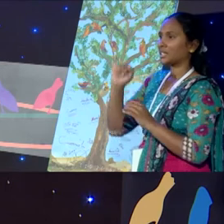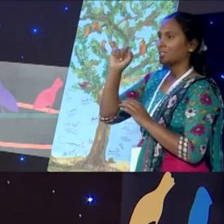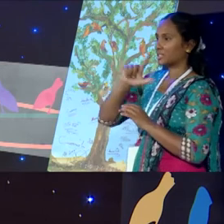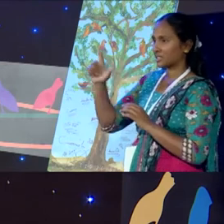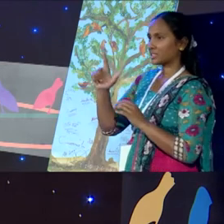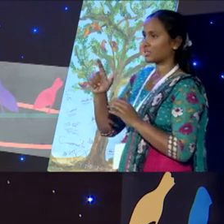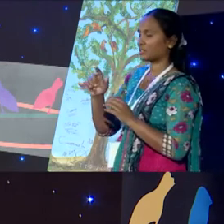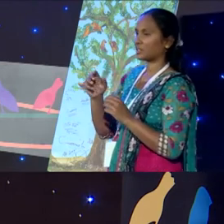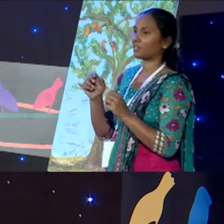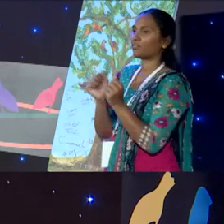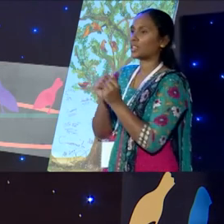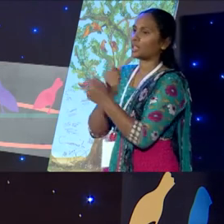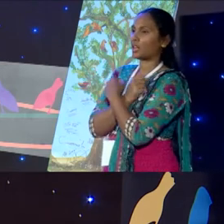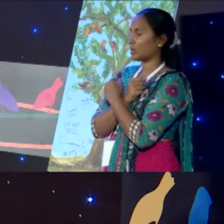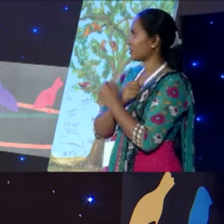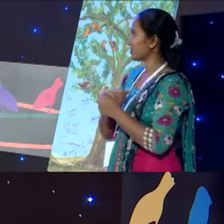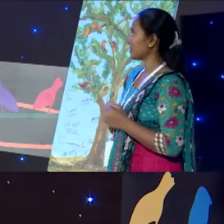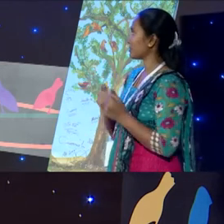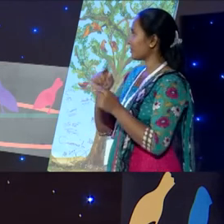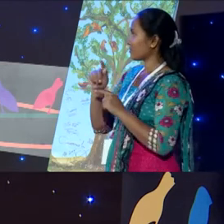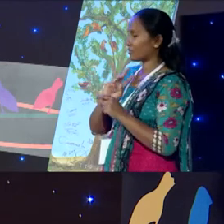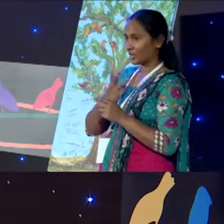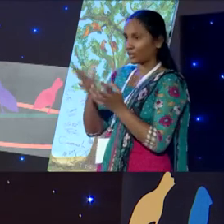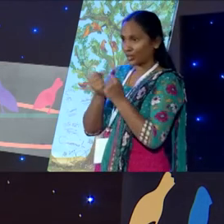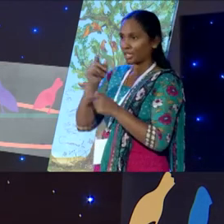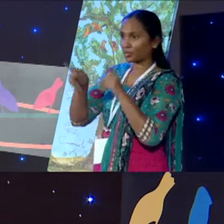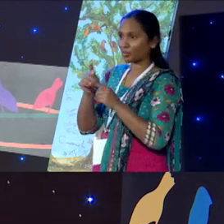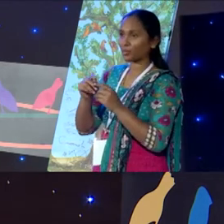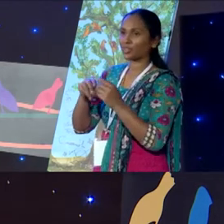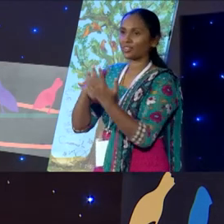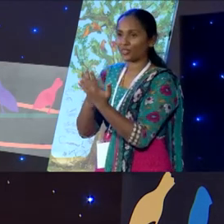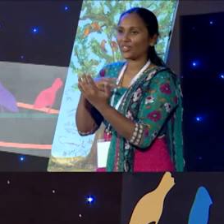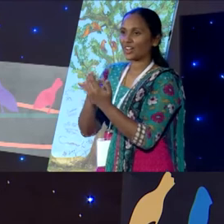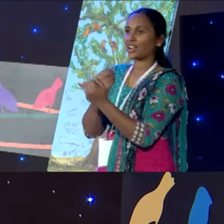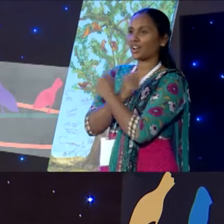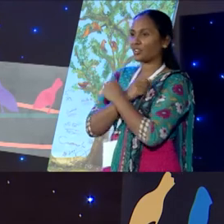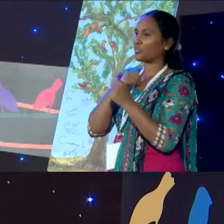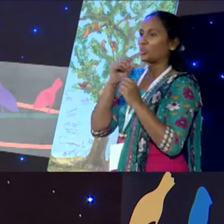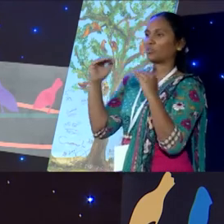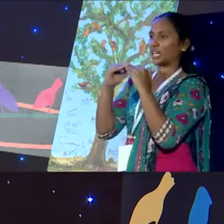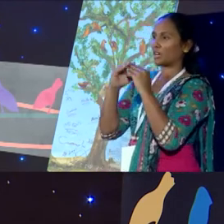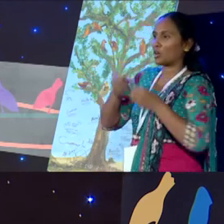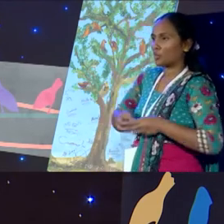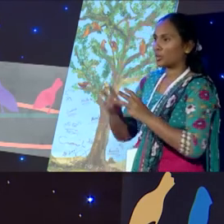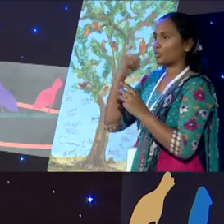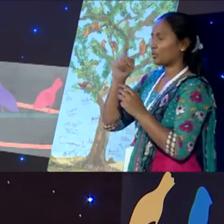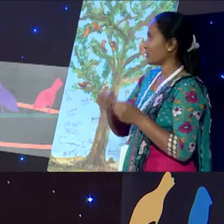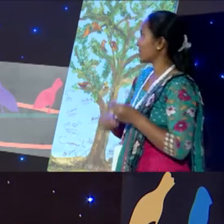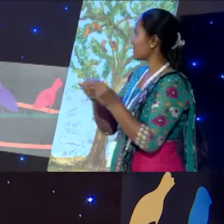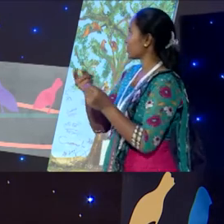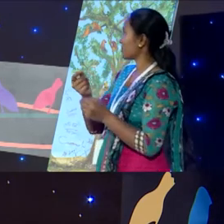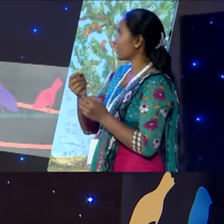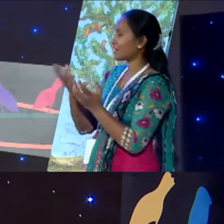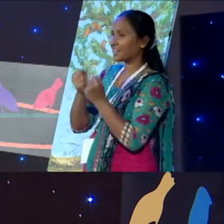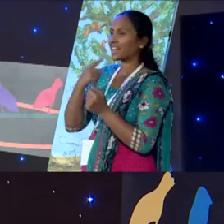on the concept of love. We'll say we want to make people fall in love. They don't have equal opportunities like you and you have. So give us money and we're going to make them